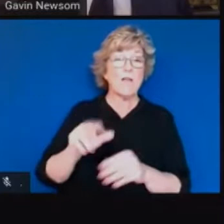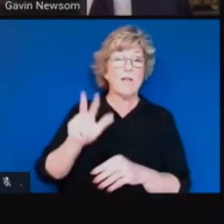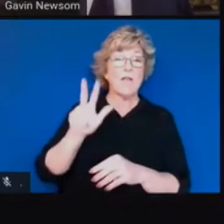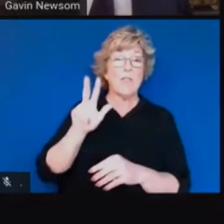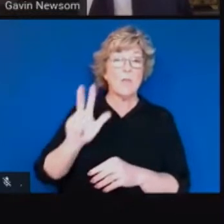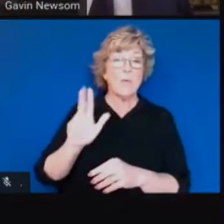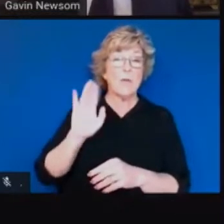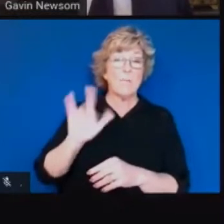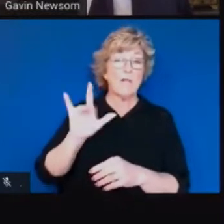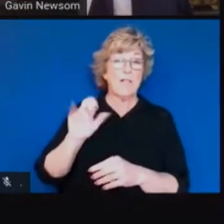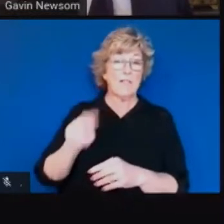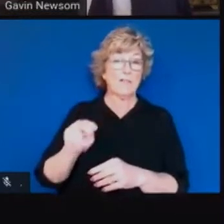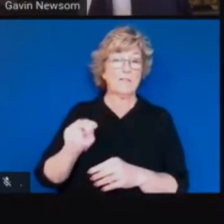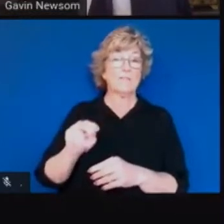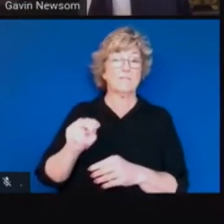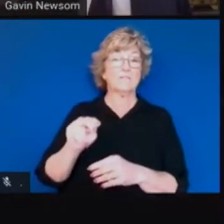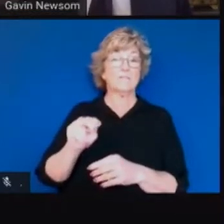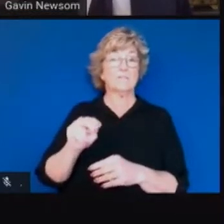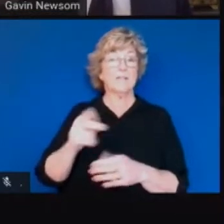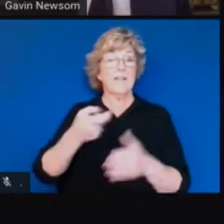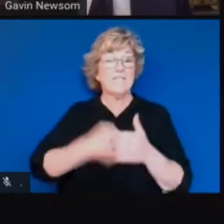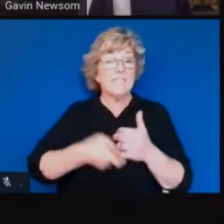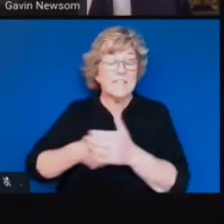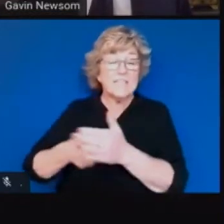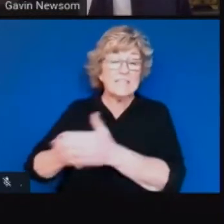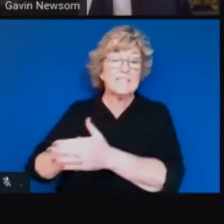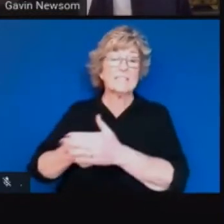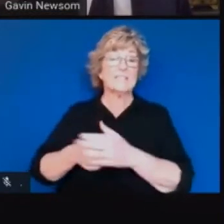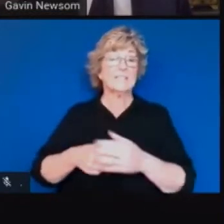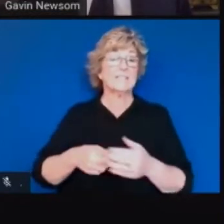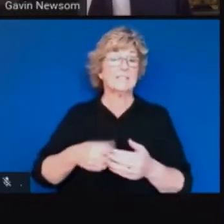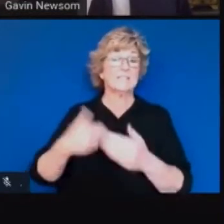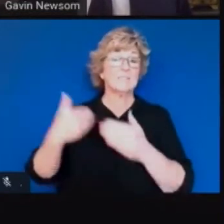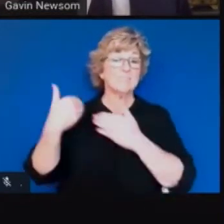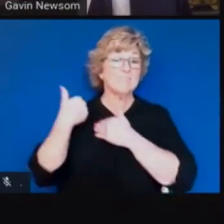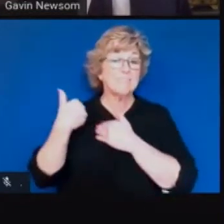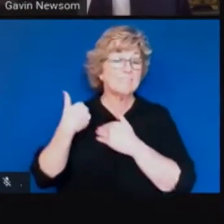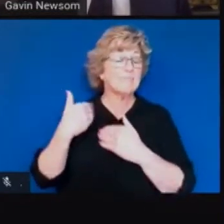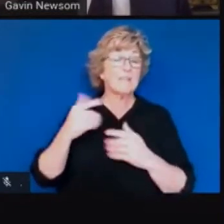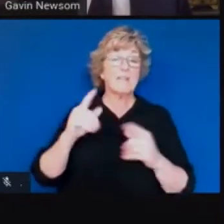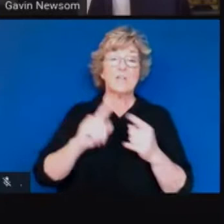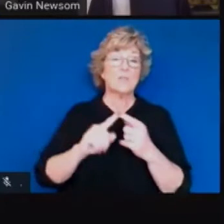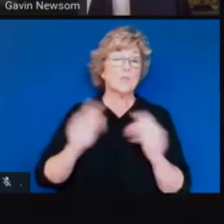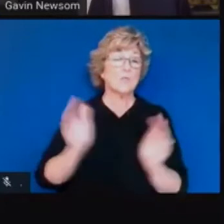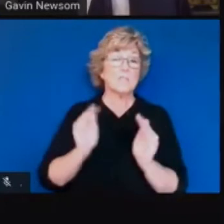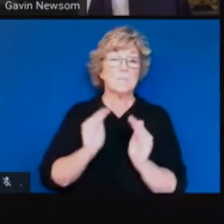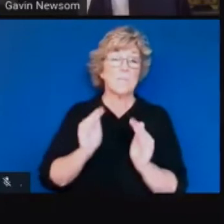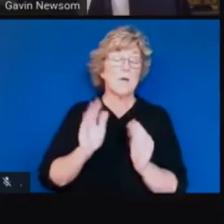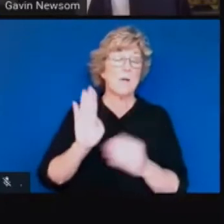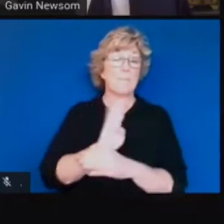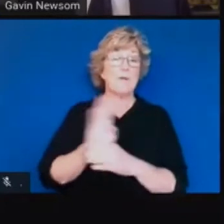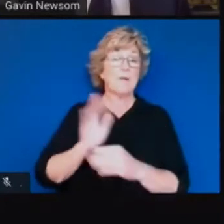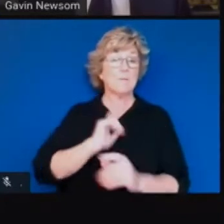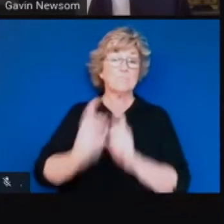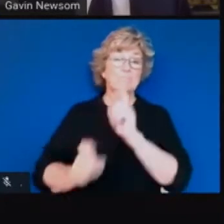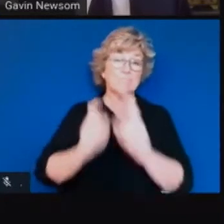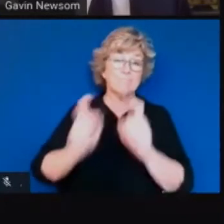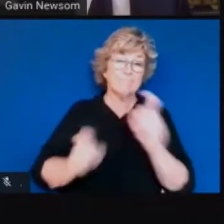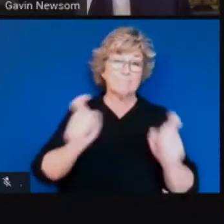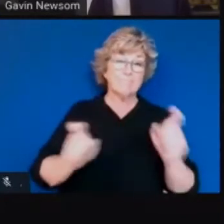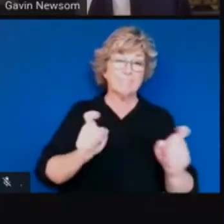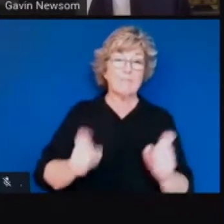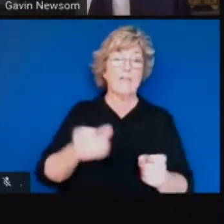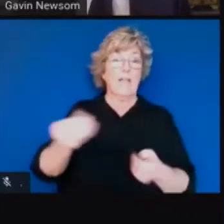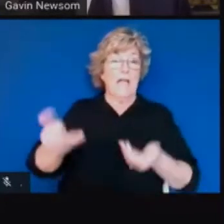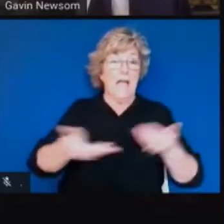tax float without fees or fines or any associated burdens to small businesses, which we provided, the $100 million in hiring tax